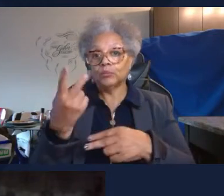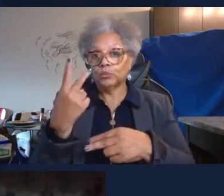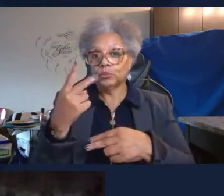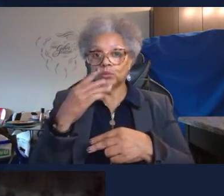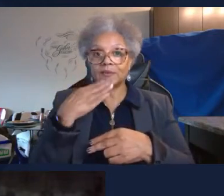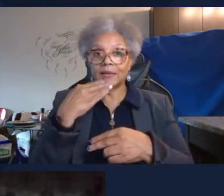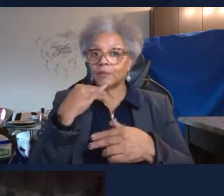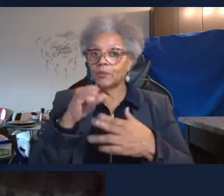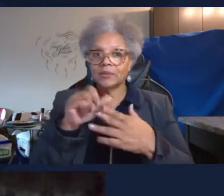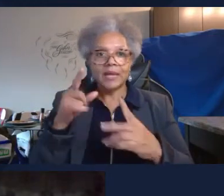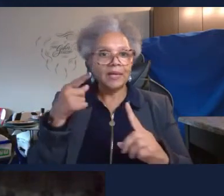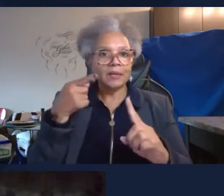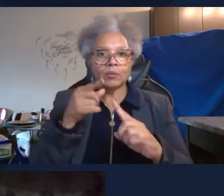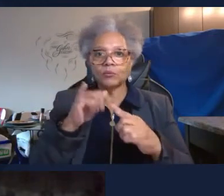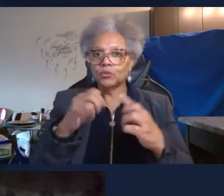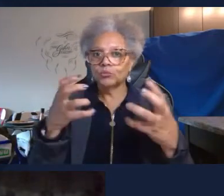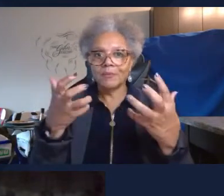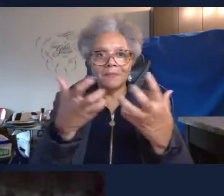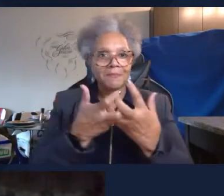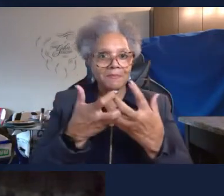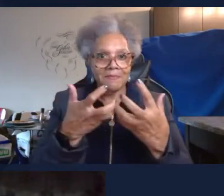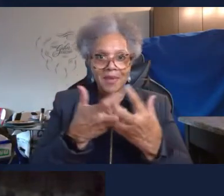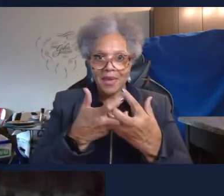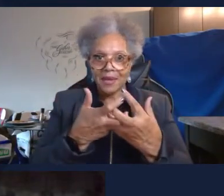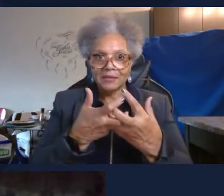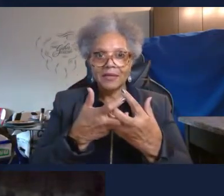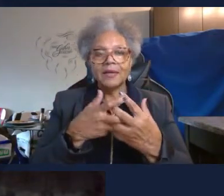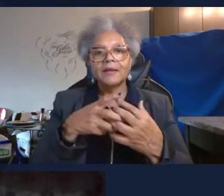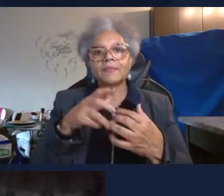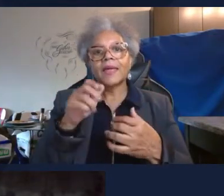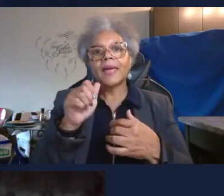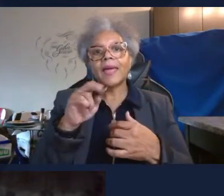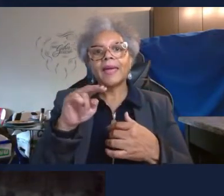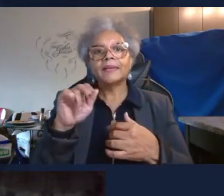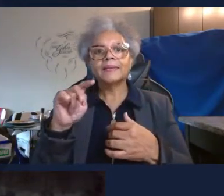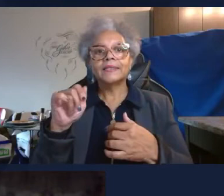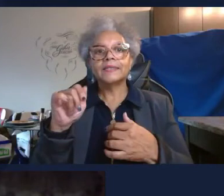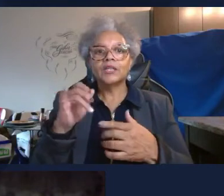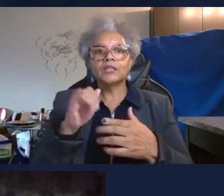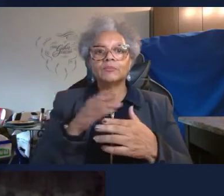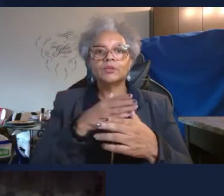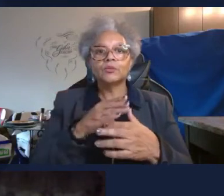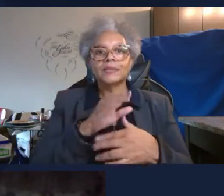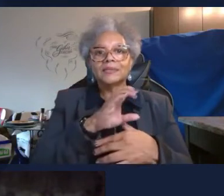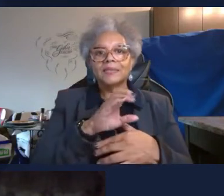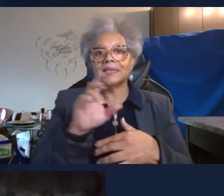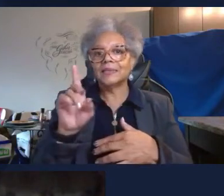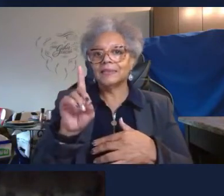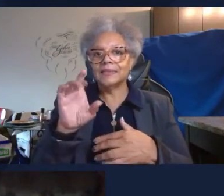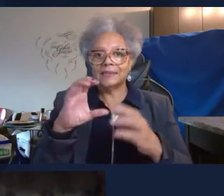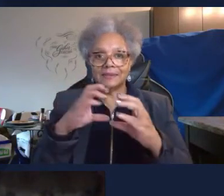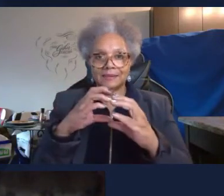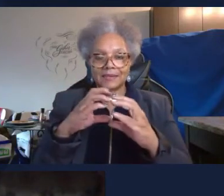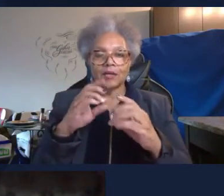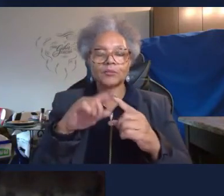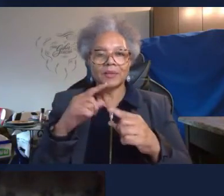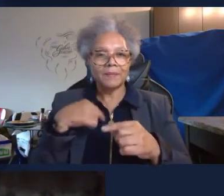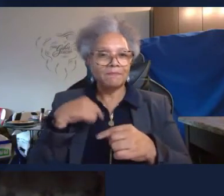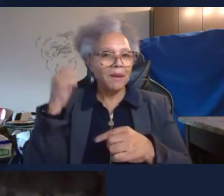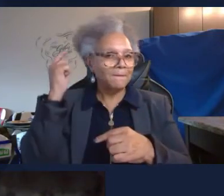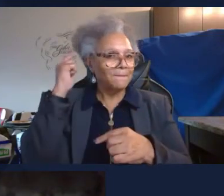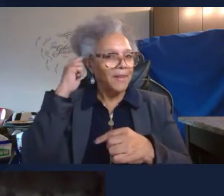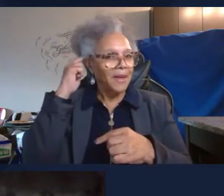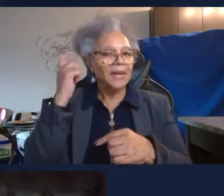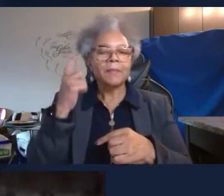point where we're able to match up the antigens that we see between T cells and B cells. But in my mind, I would assume that they would match,